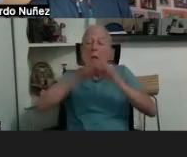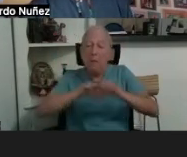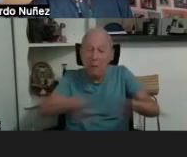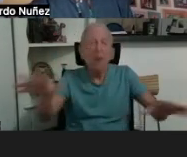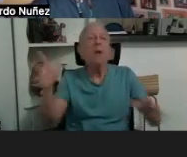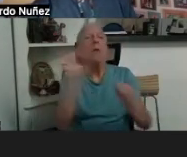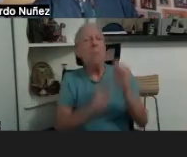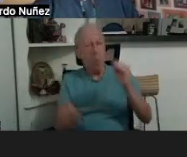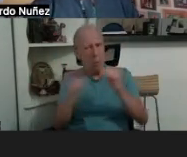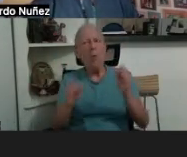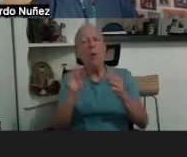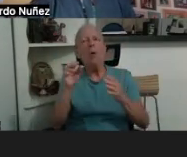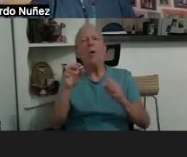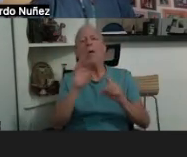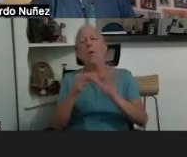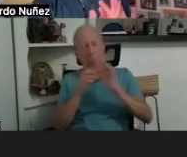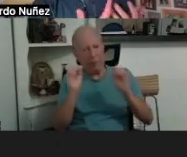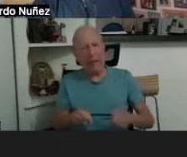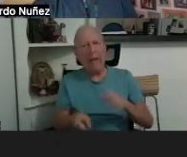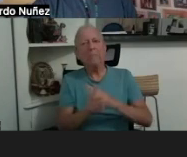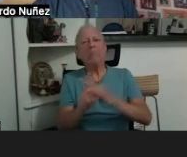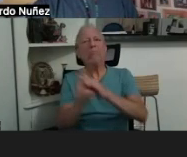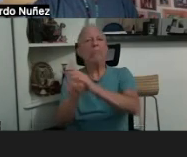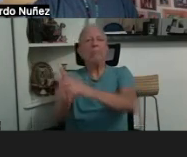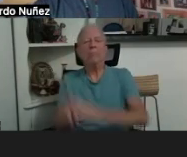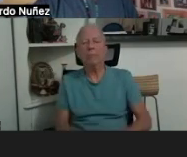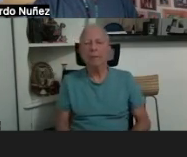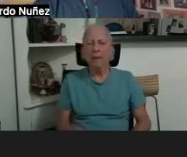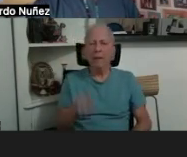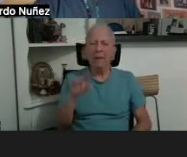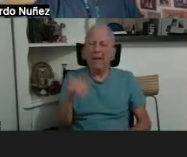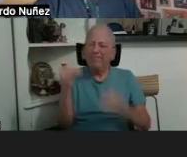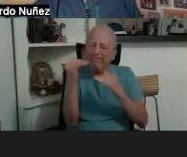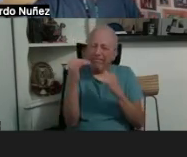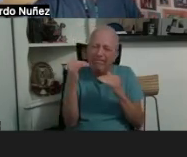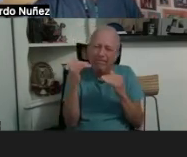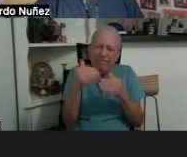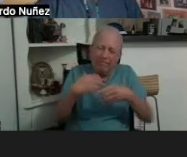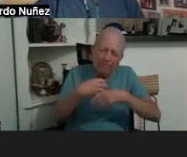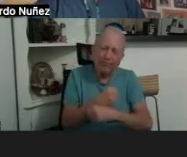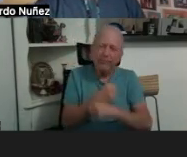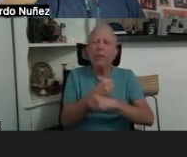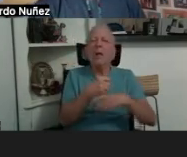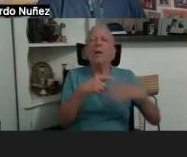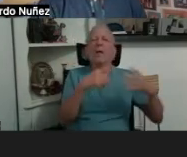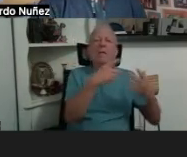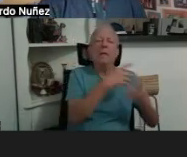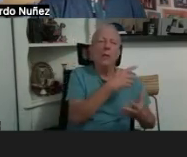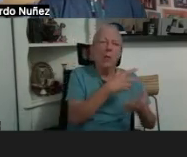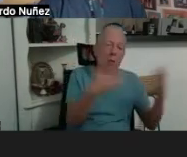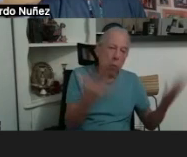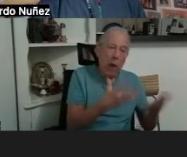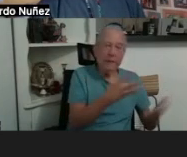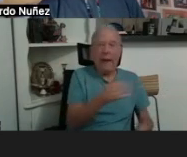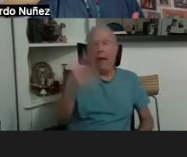support. And so that's a little bit about the what and the why of